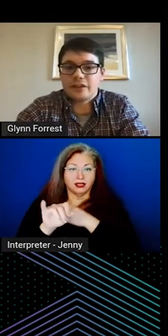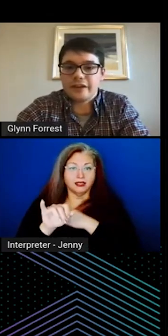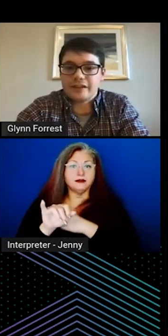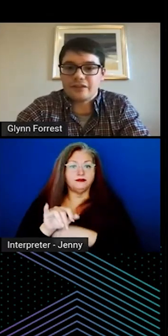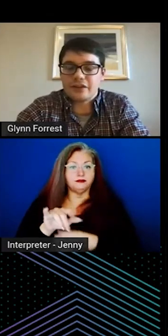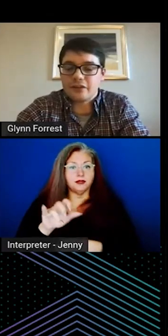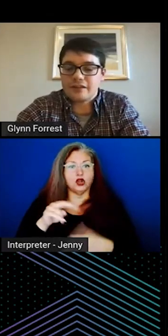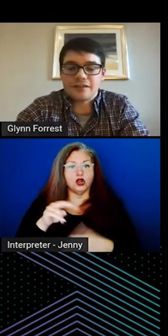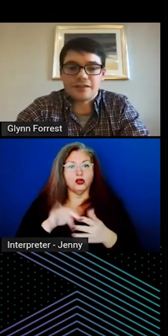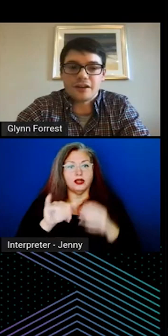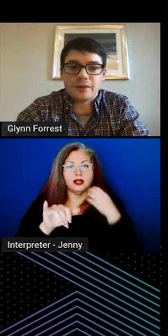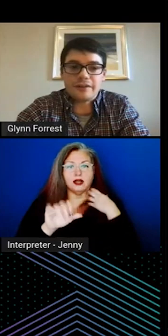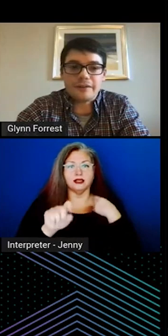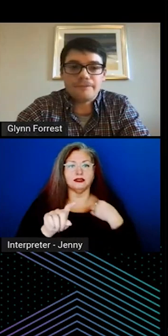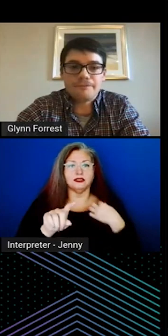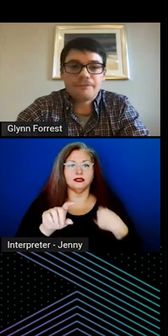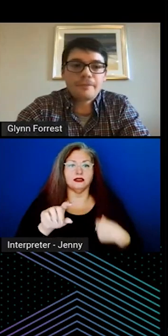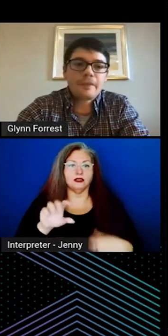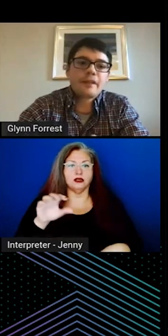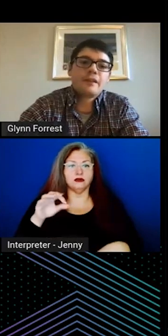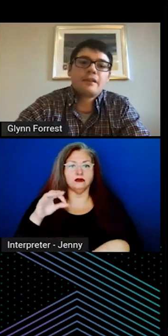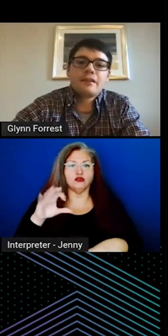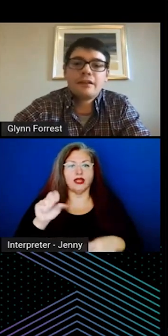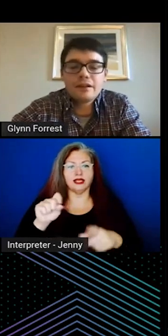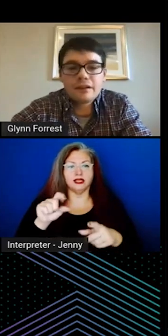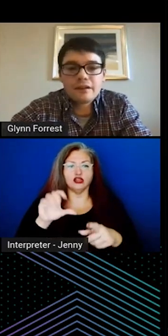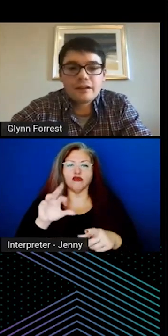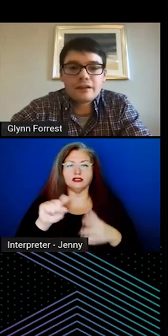Let's look at our S3 creds to start with.